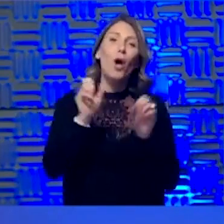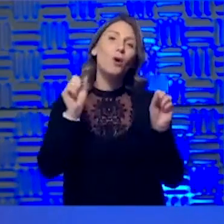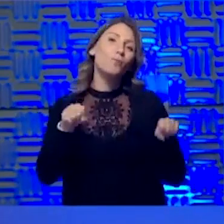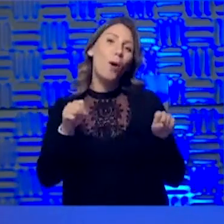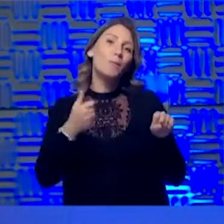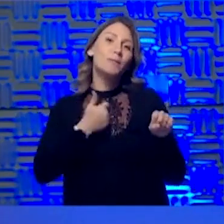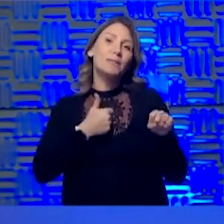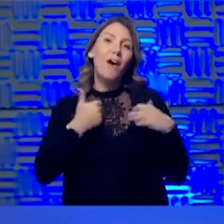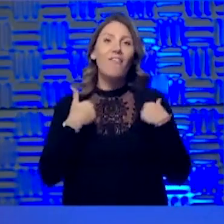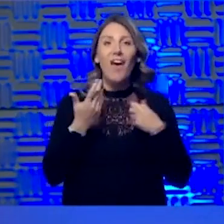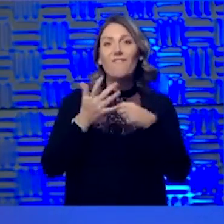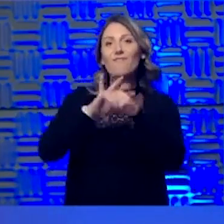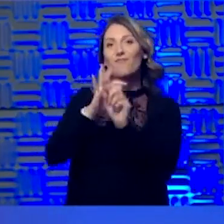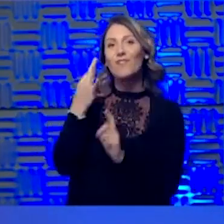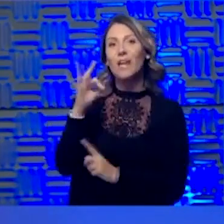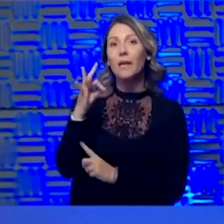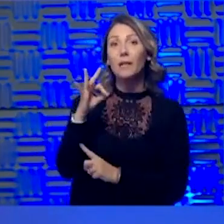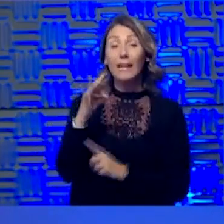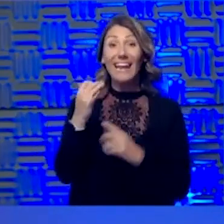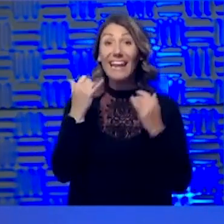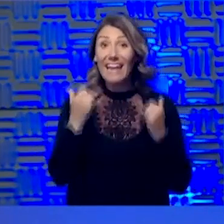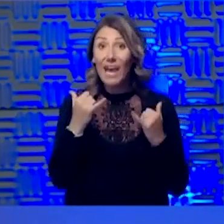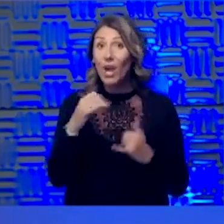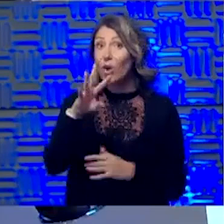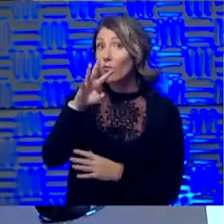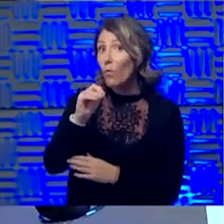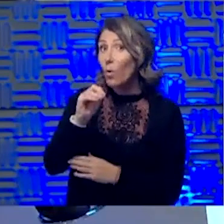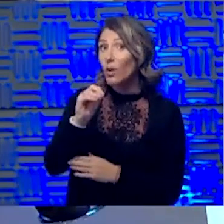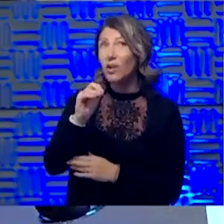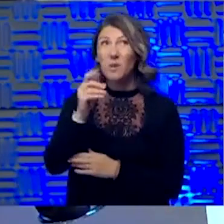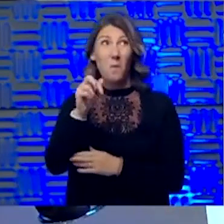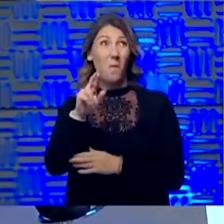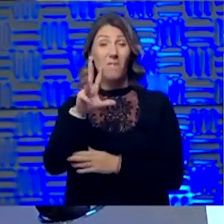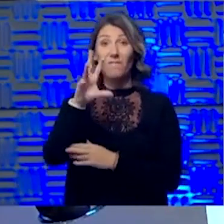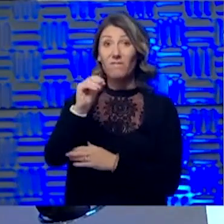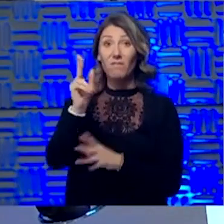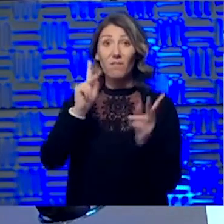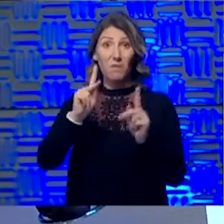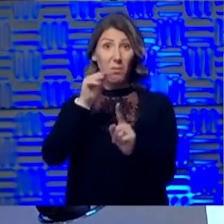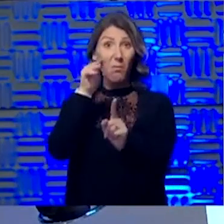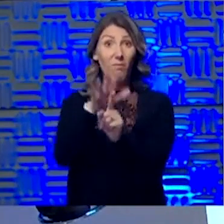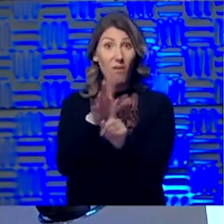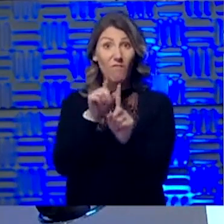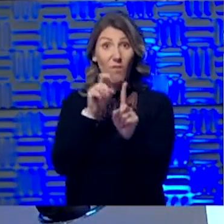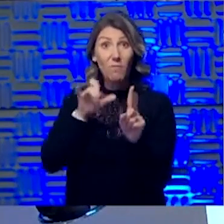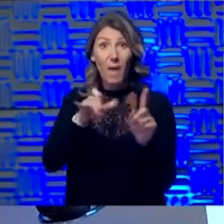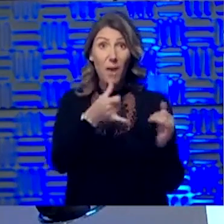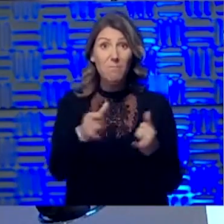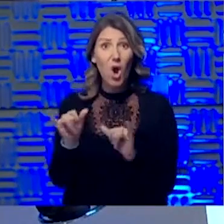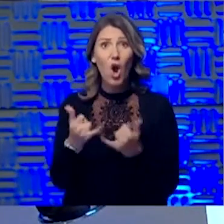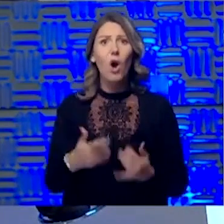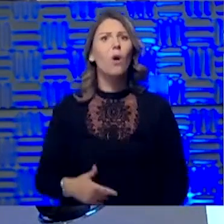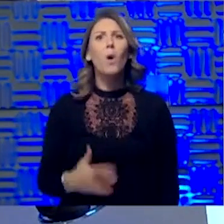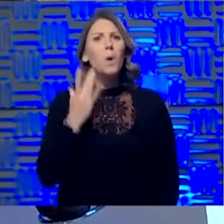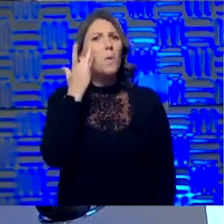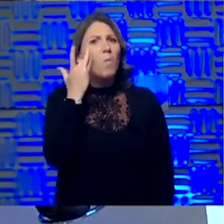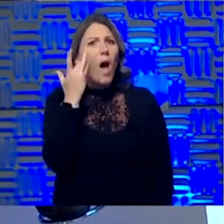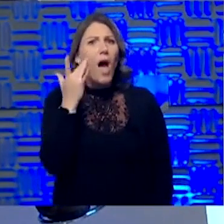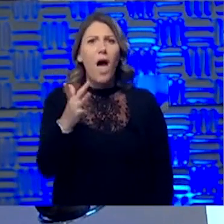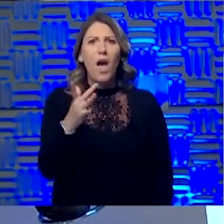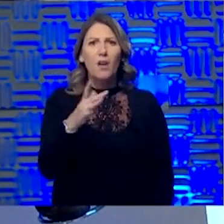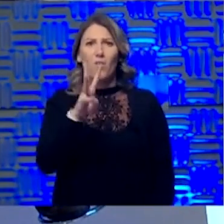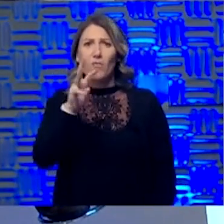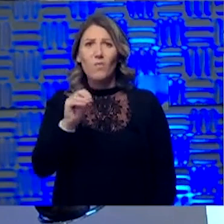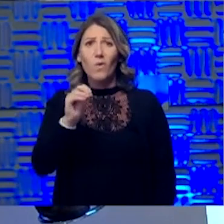they did. And now you have 40 or 50 people infected because of that. So I think we have to understand that the Why virus were there is going to 40 be or 50 people at a birthday party